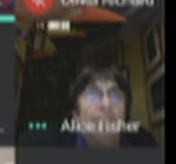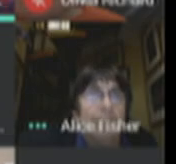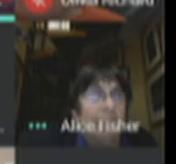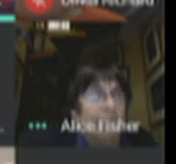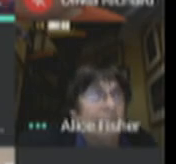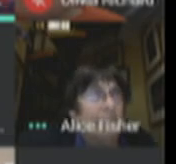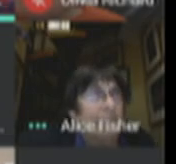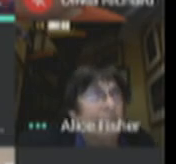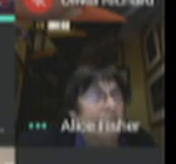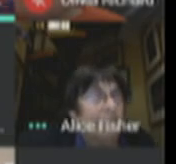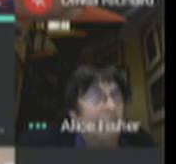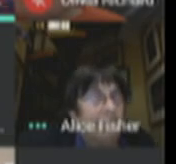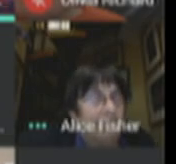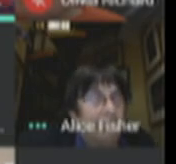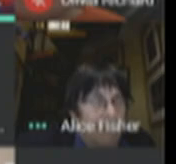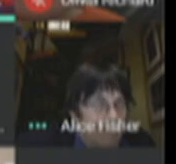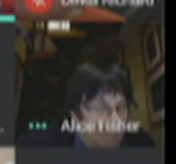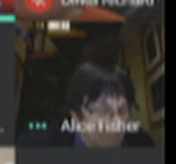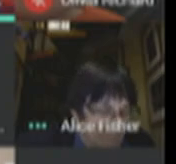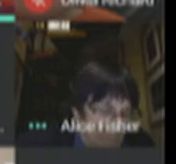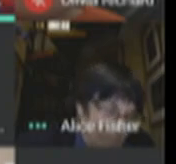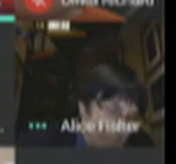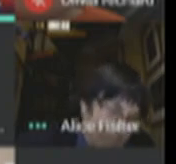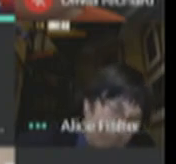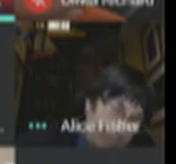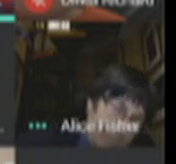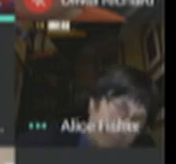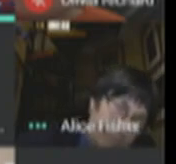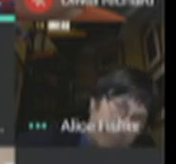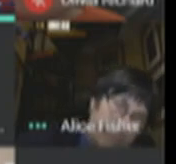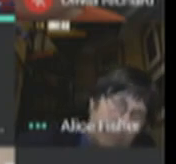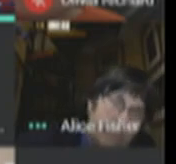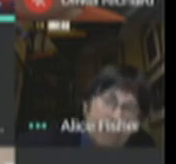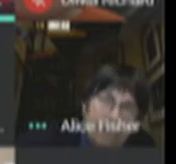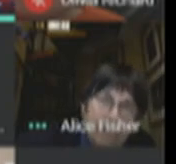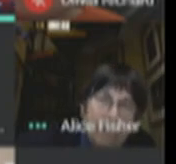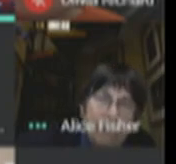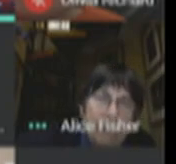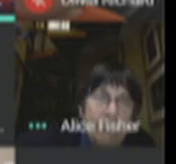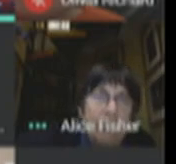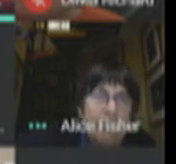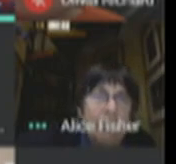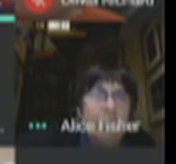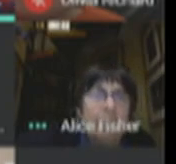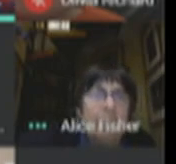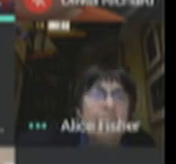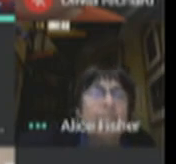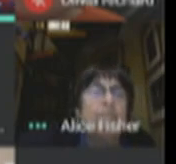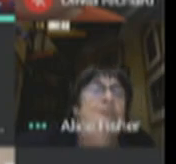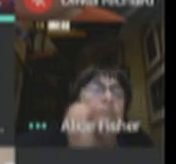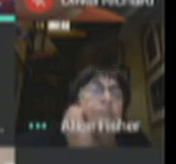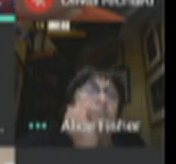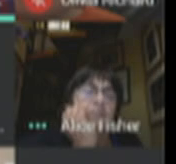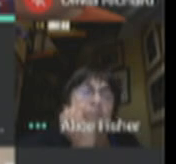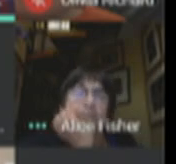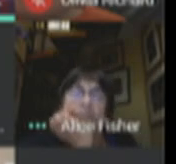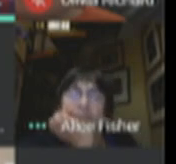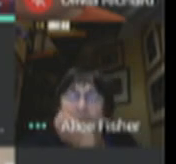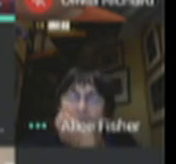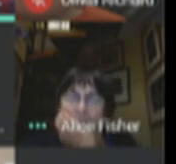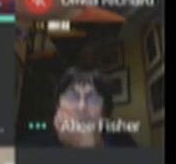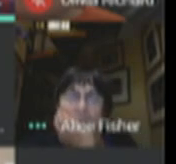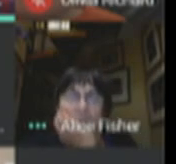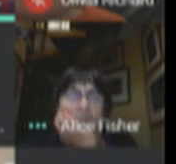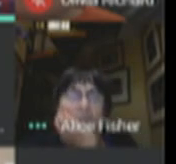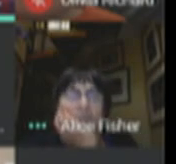voted to approve the AFFH zoning amendments. This was followed by an adoption by the Zoning Commission in January of this year. And